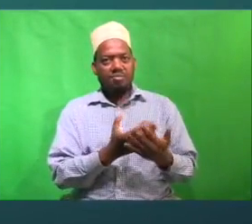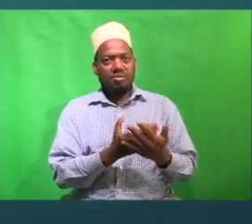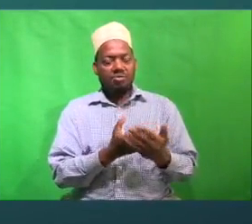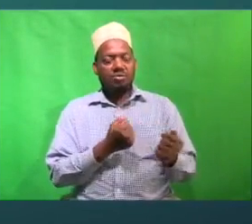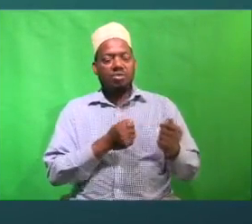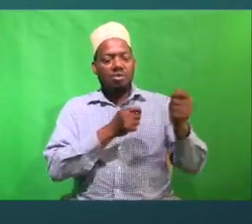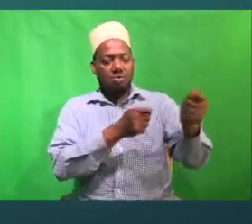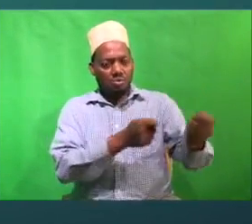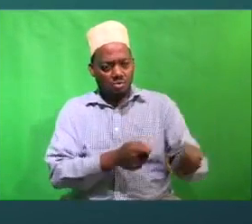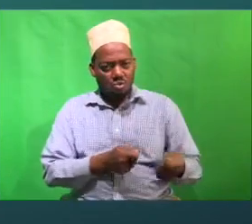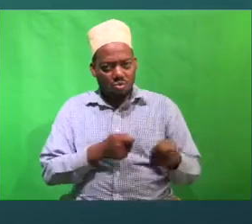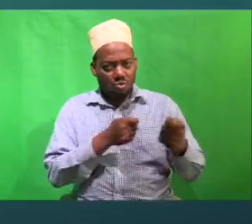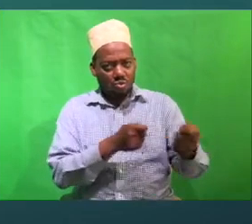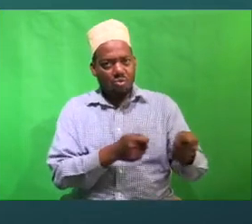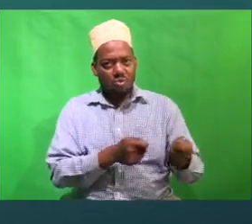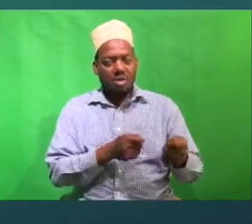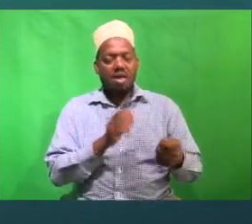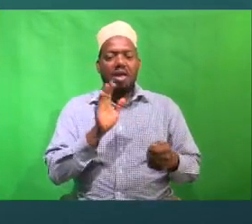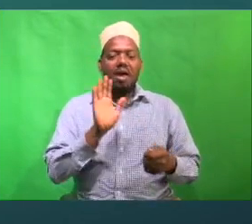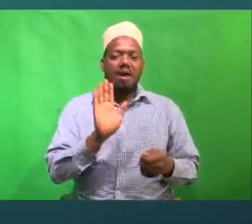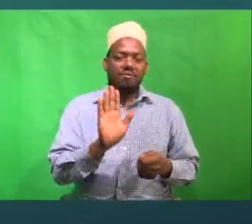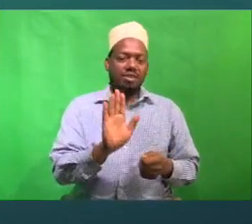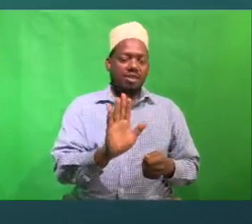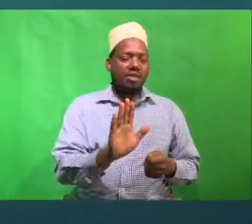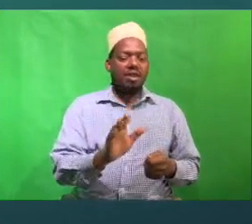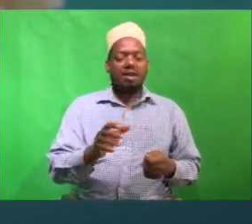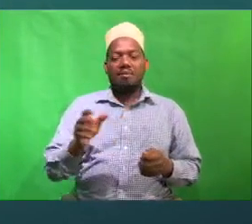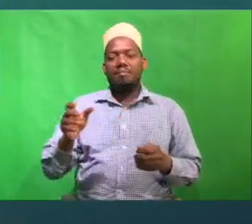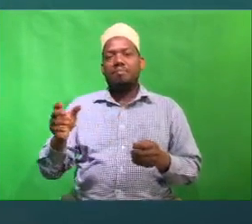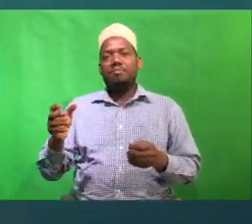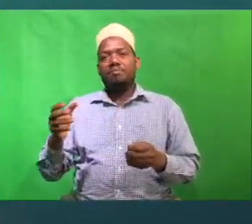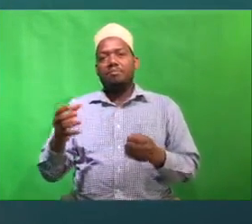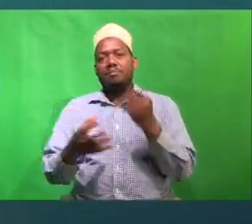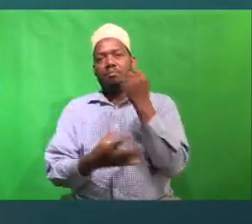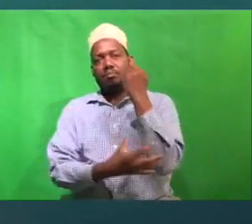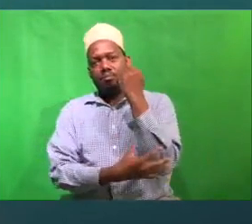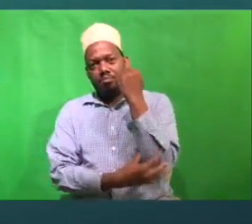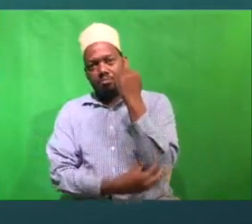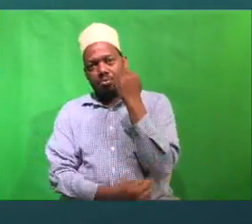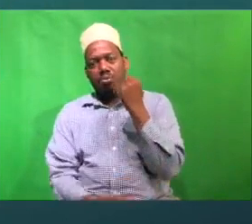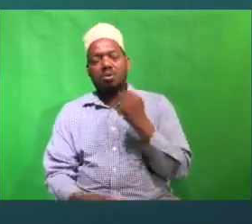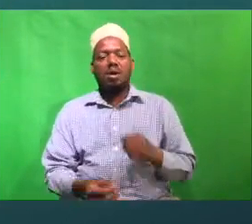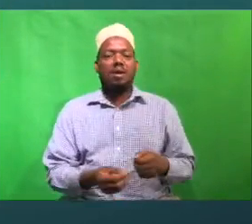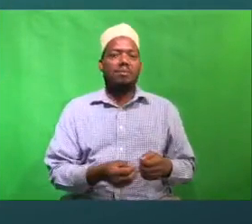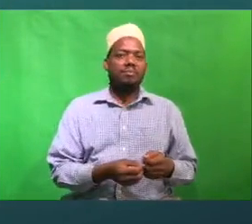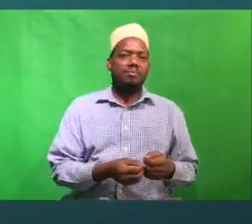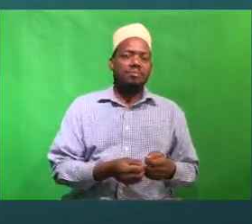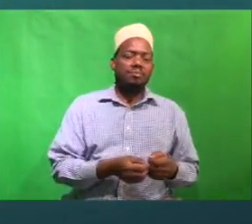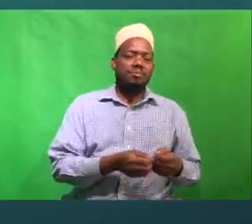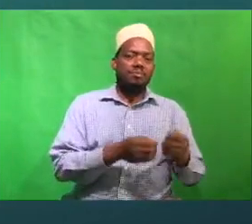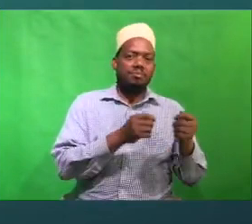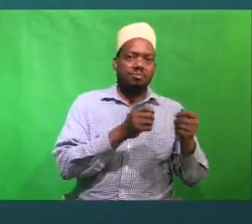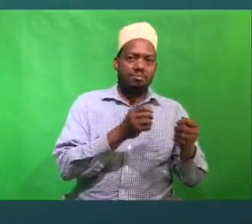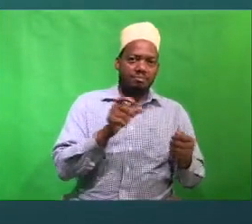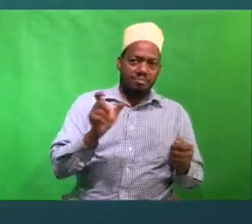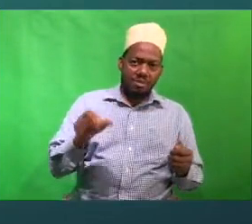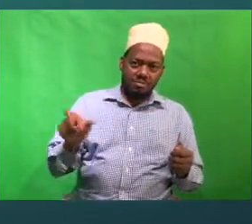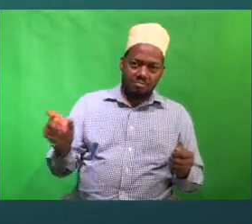it's a rural is or villages is fewer people and the town is many people. The way they live, I think